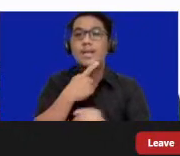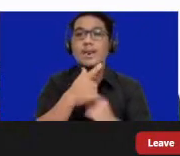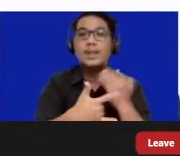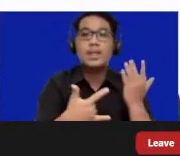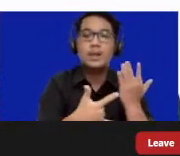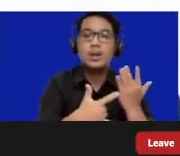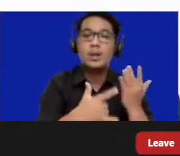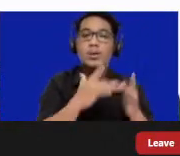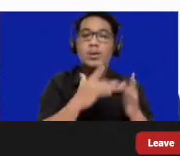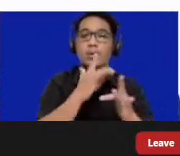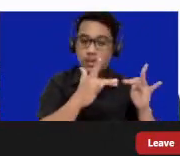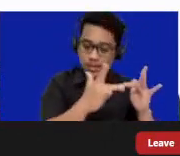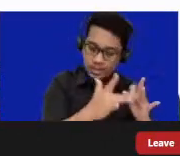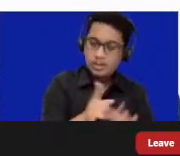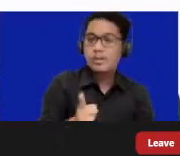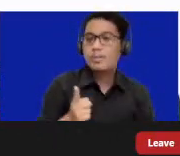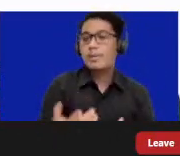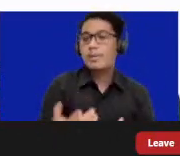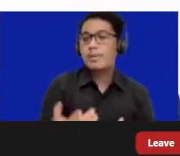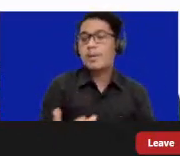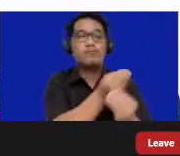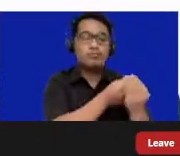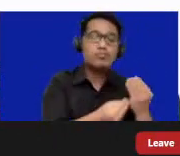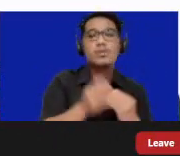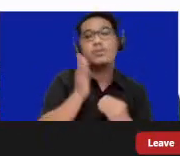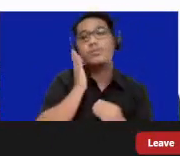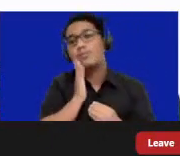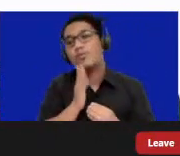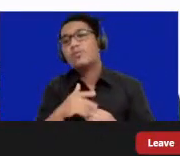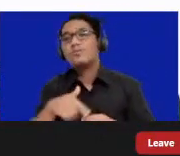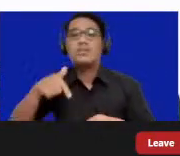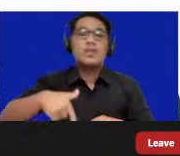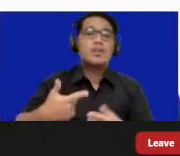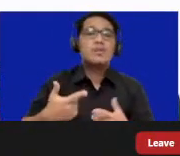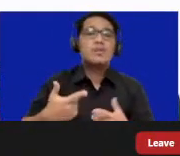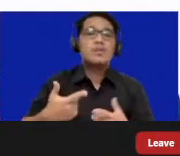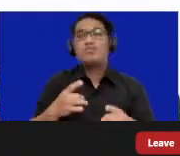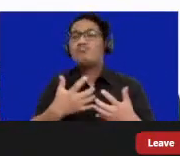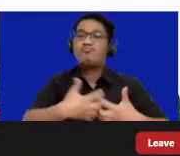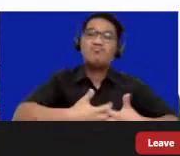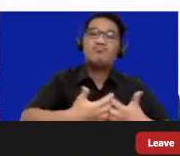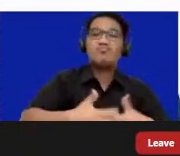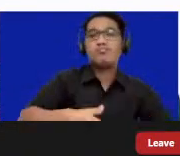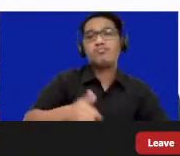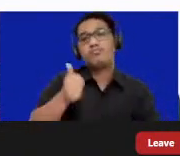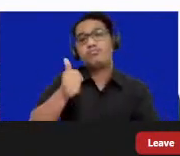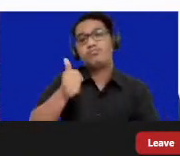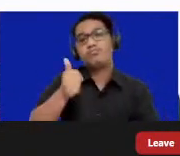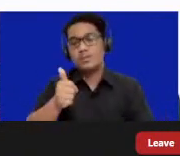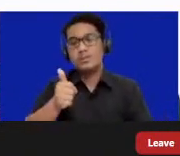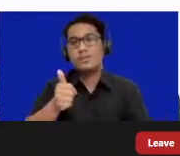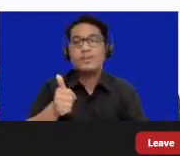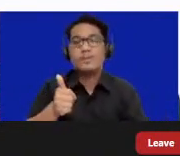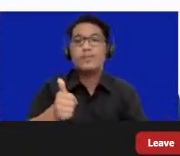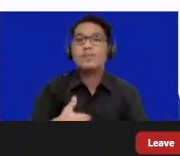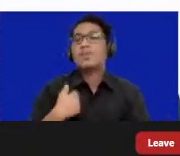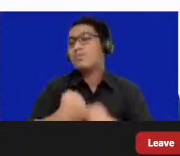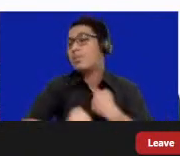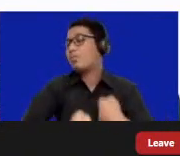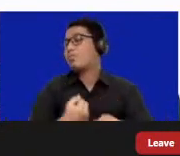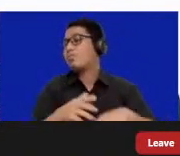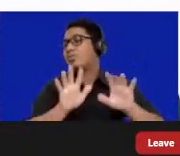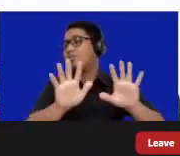generations. They're more adaptable and more they can use they can do many things with their gadgets today. And